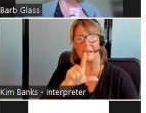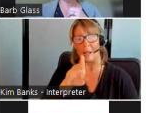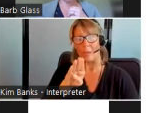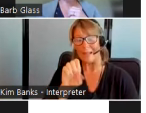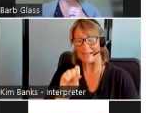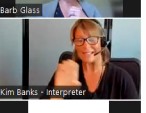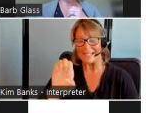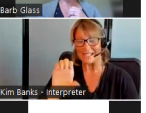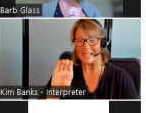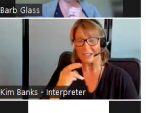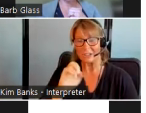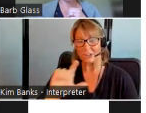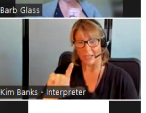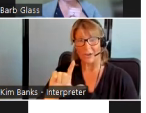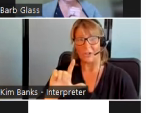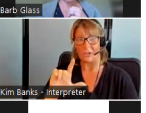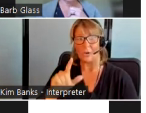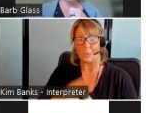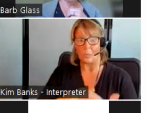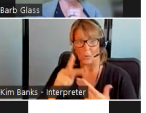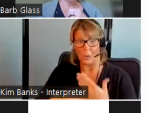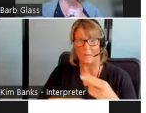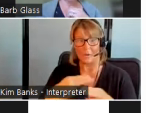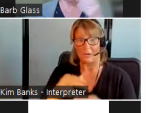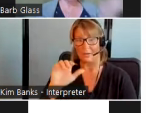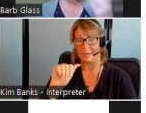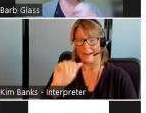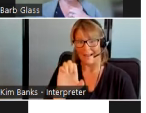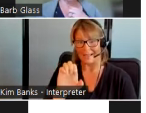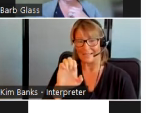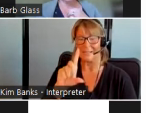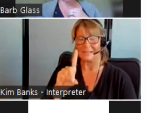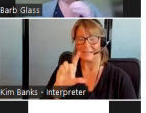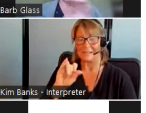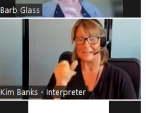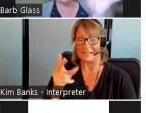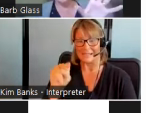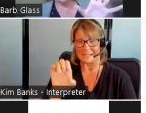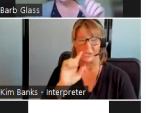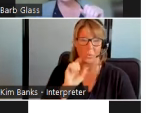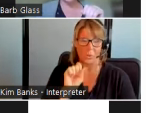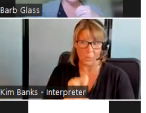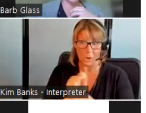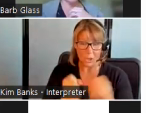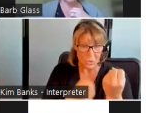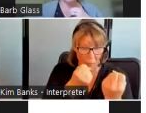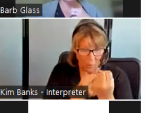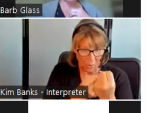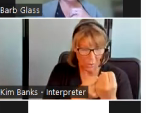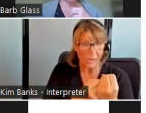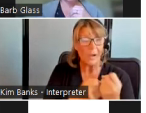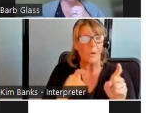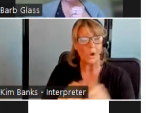e-channel programs called ACE Distance. So I work both in the support organization world and in